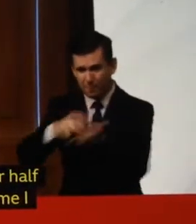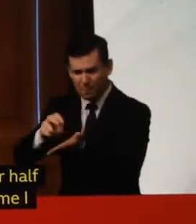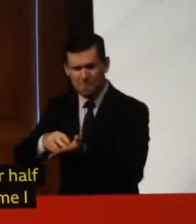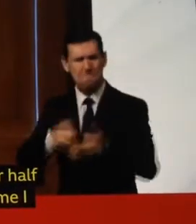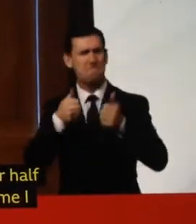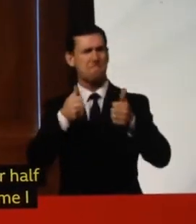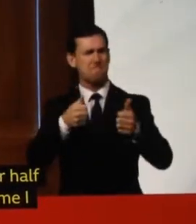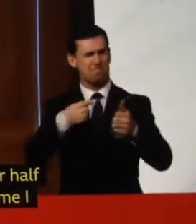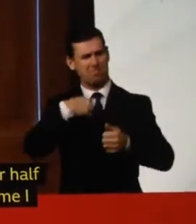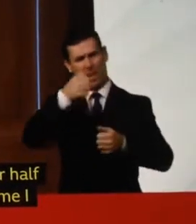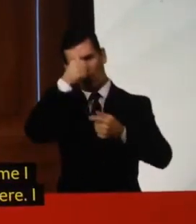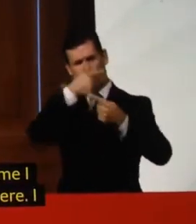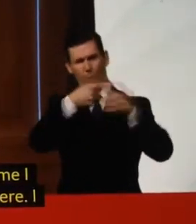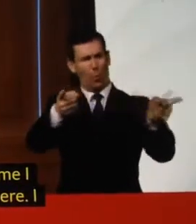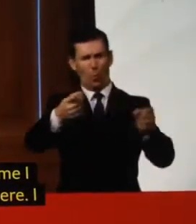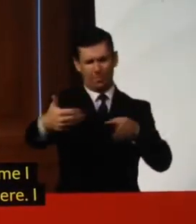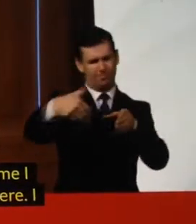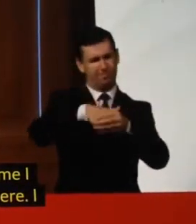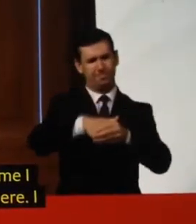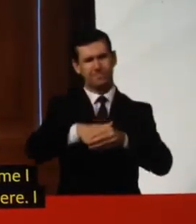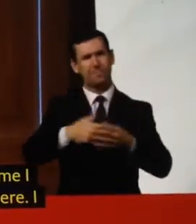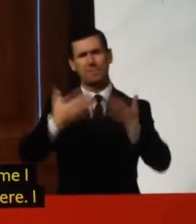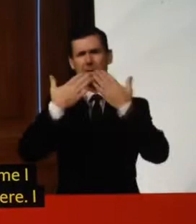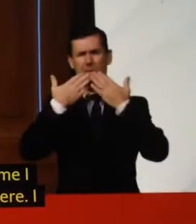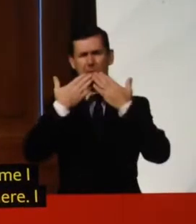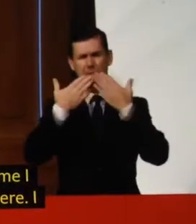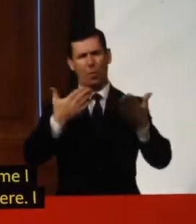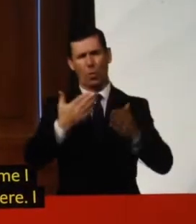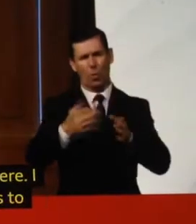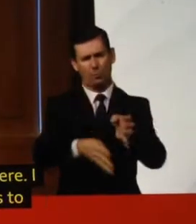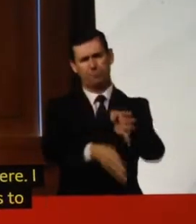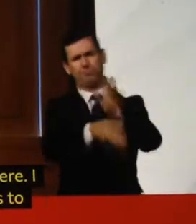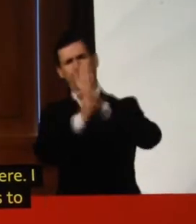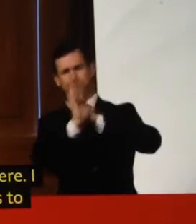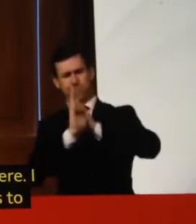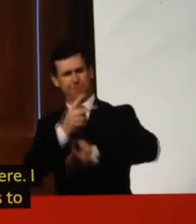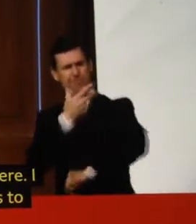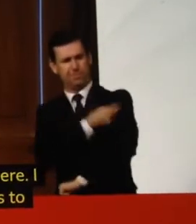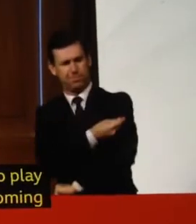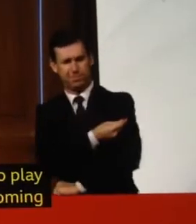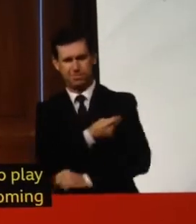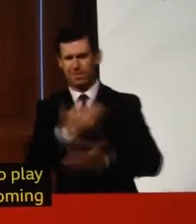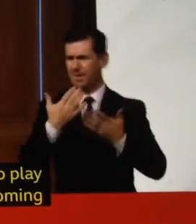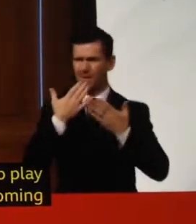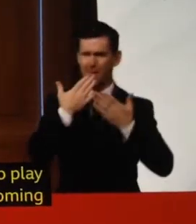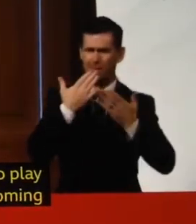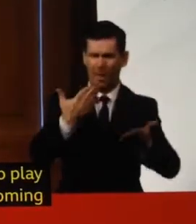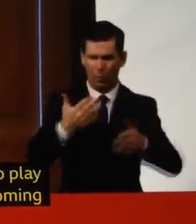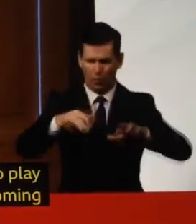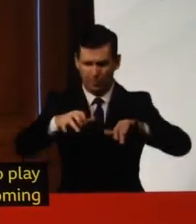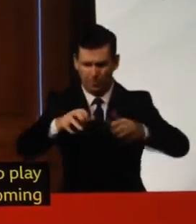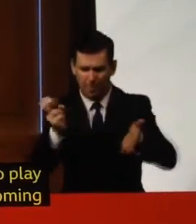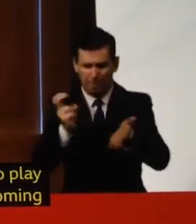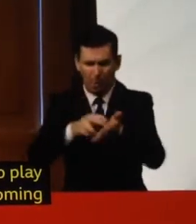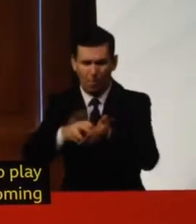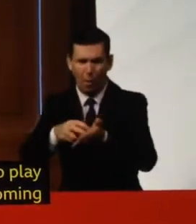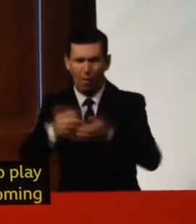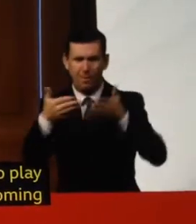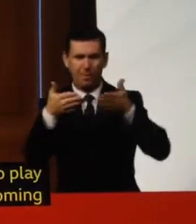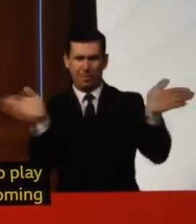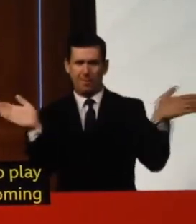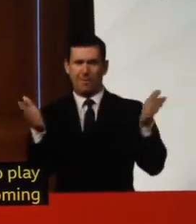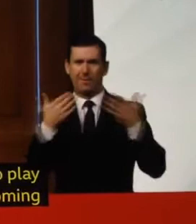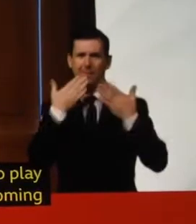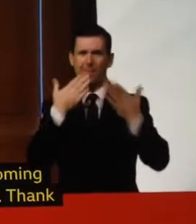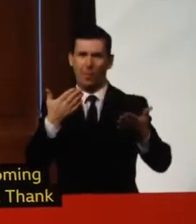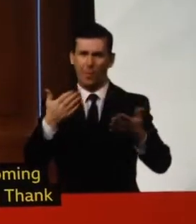part. So thank you for coming forward when you're asked to. Thank you for booking now that you're able to. My thanks, of